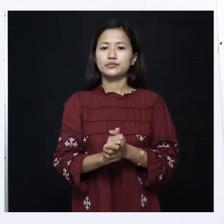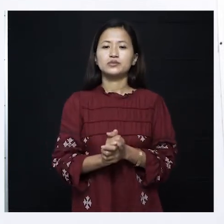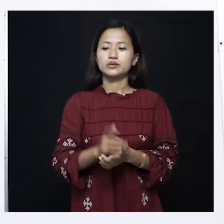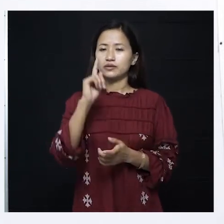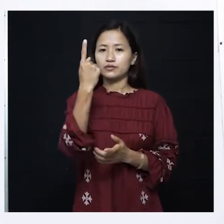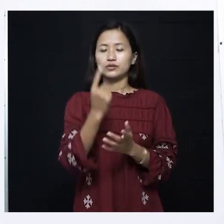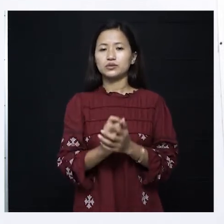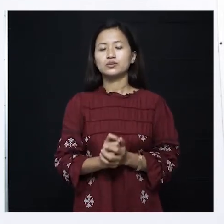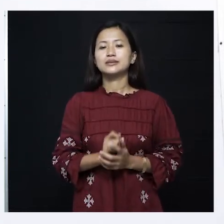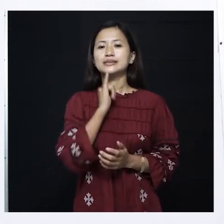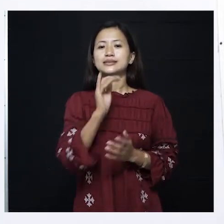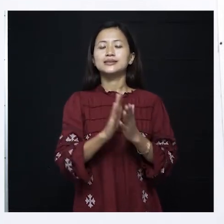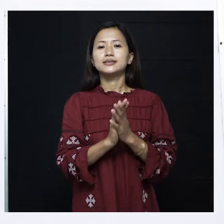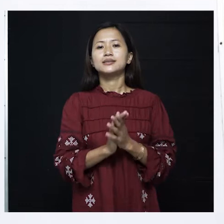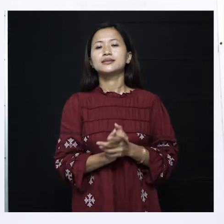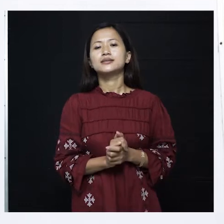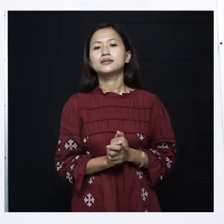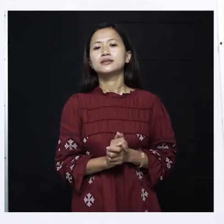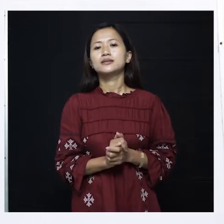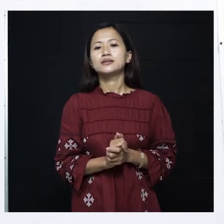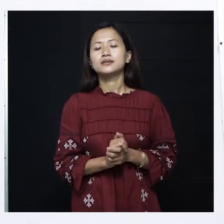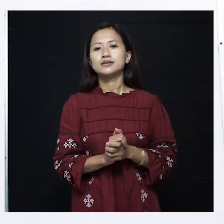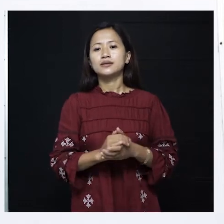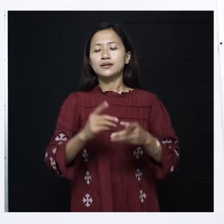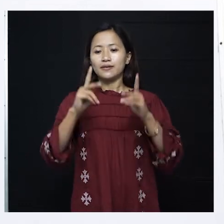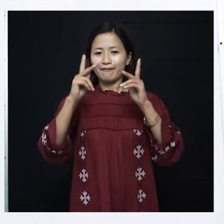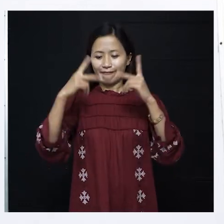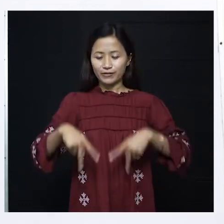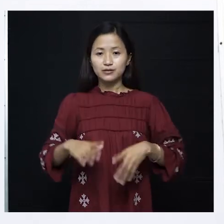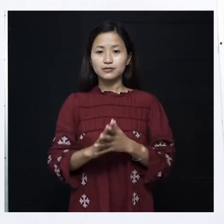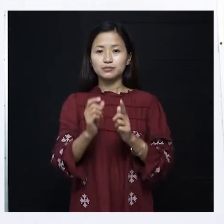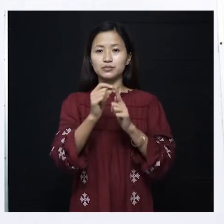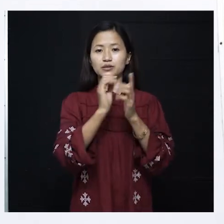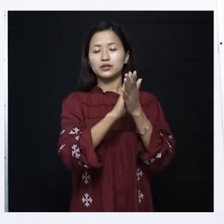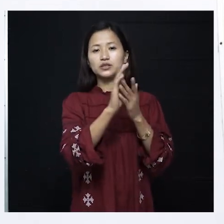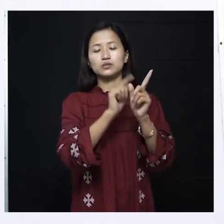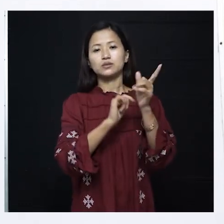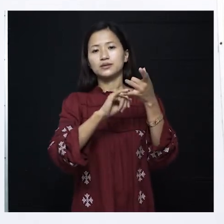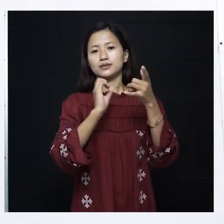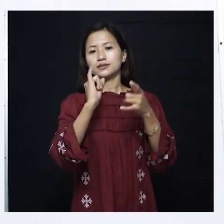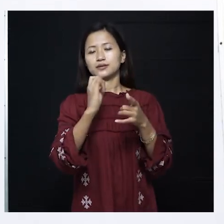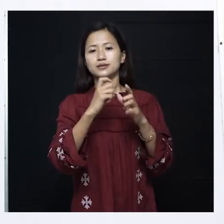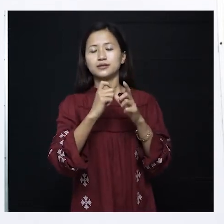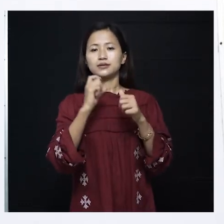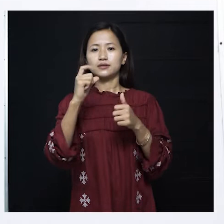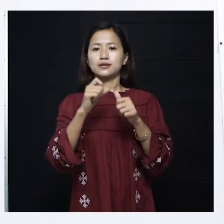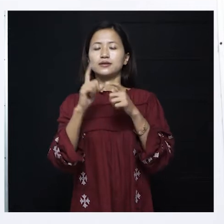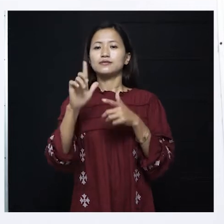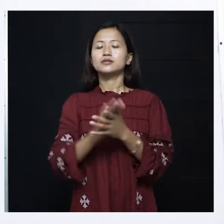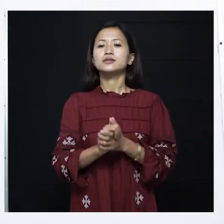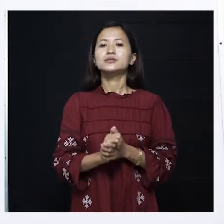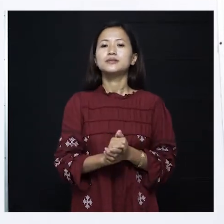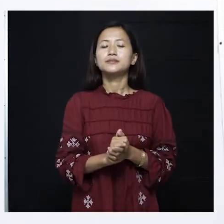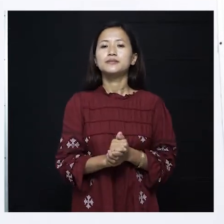the first one is, we call it as the physical map, okay? The different types of map. The first one